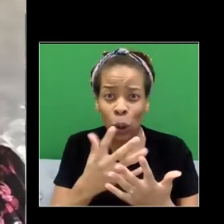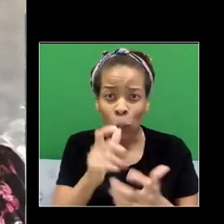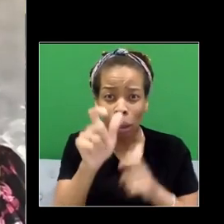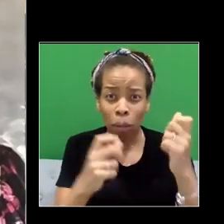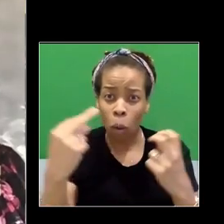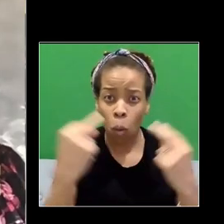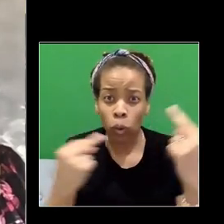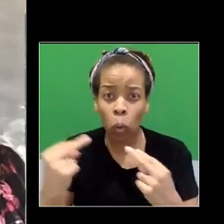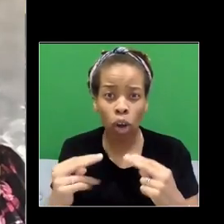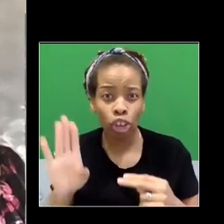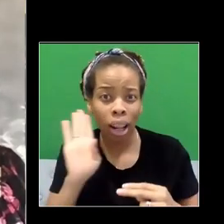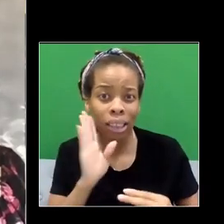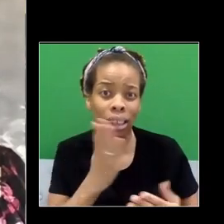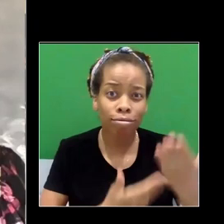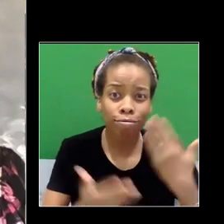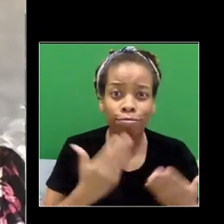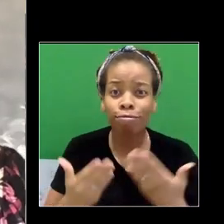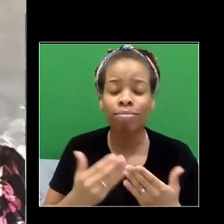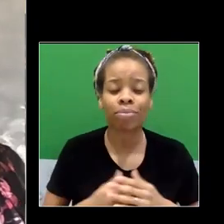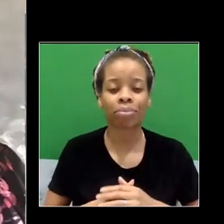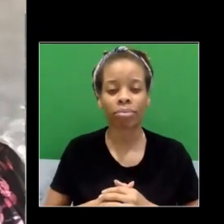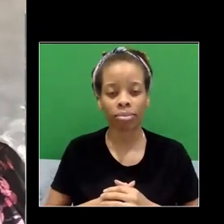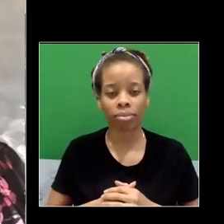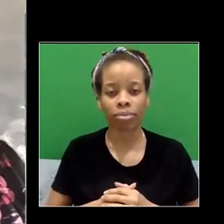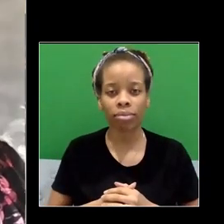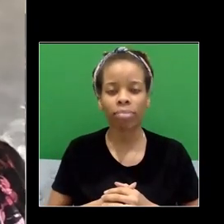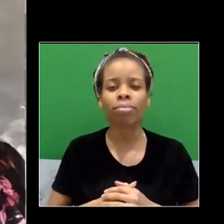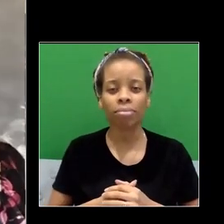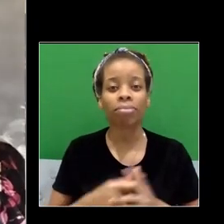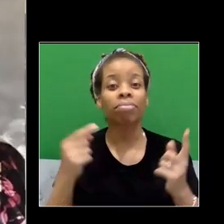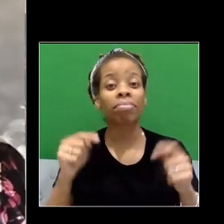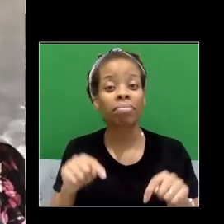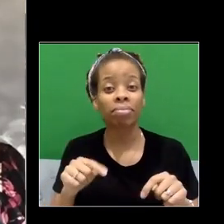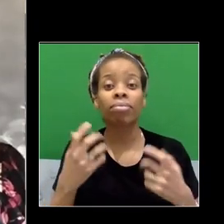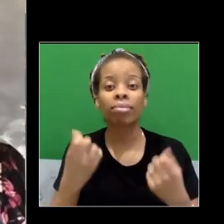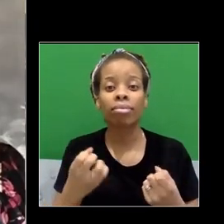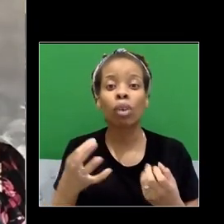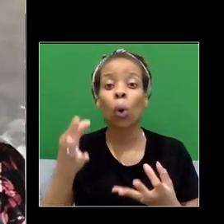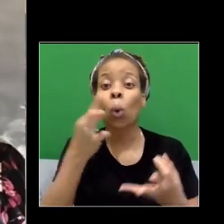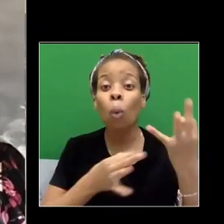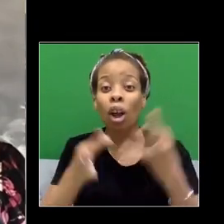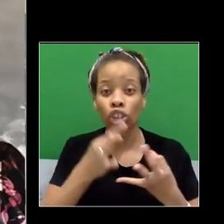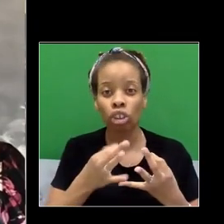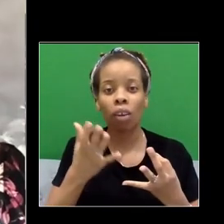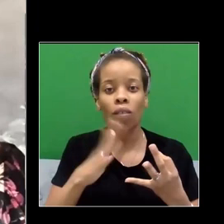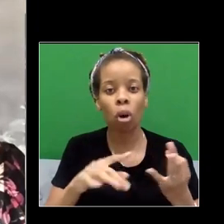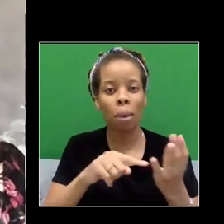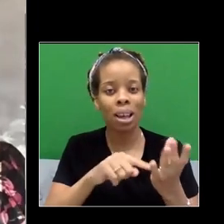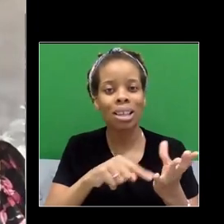So we have had some questions that were sent in by the Tate Collective producers, who I will